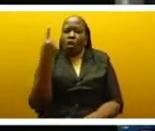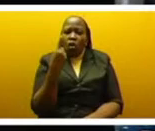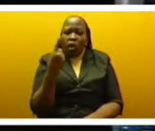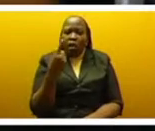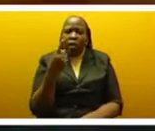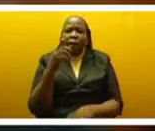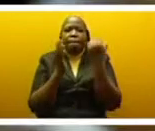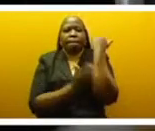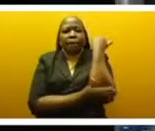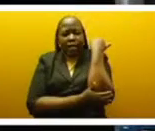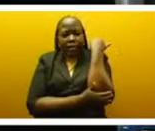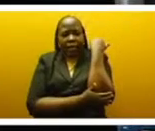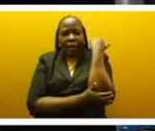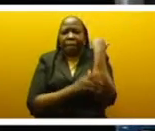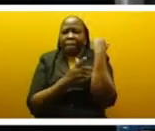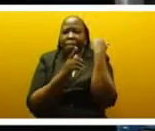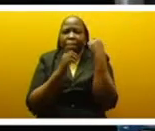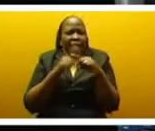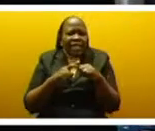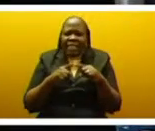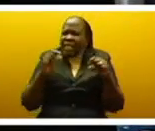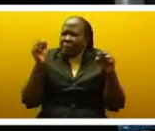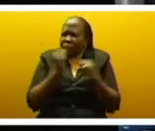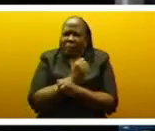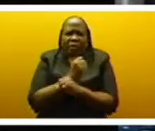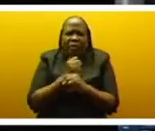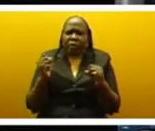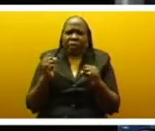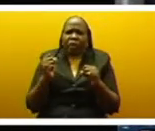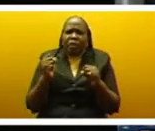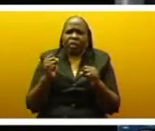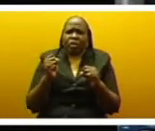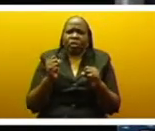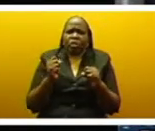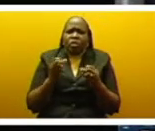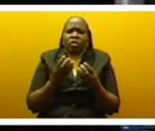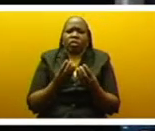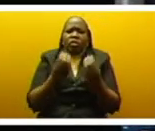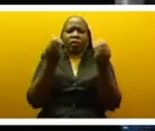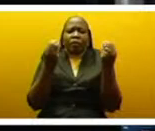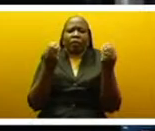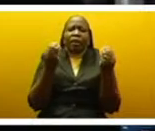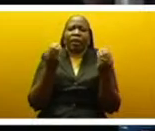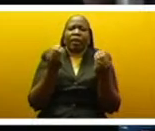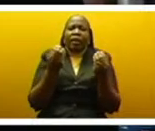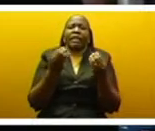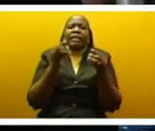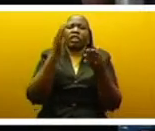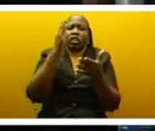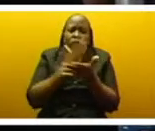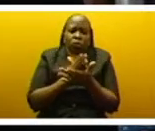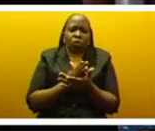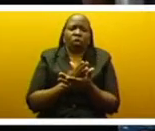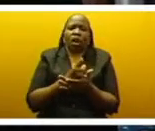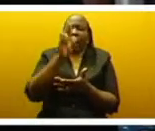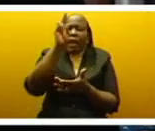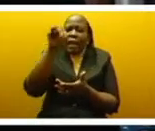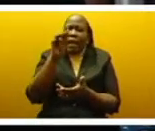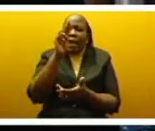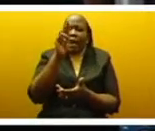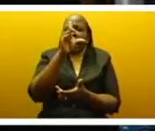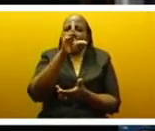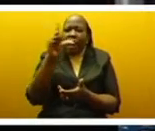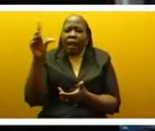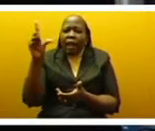but incurably bad. There is no need for an order of the court to set it aside. It is automatically null and void without